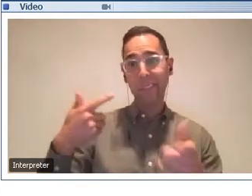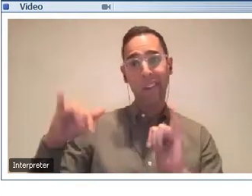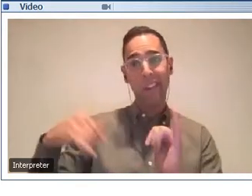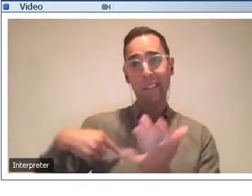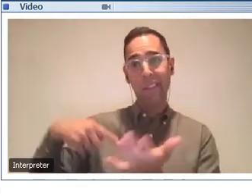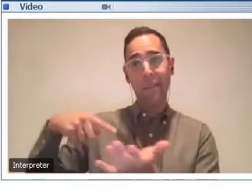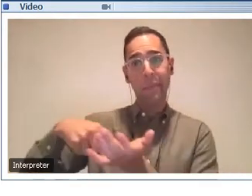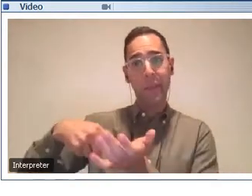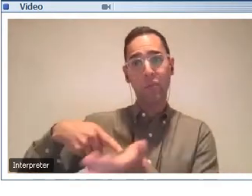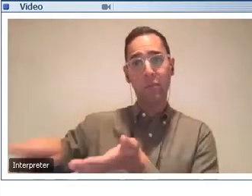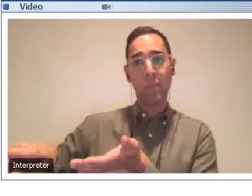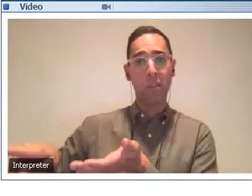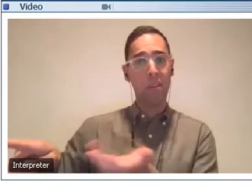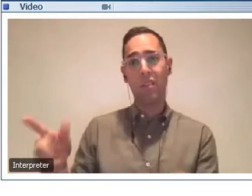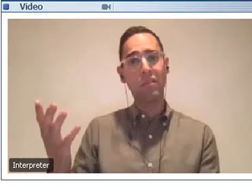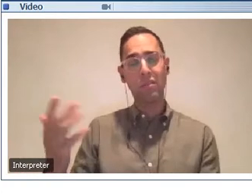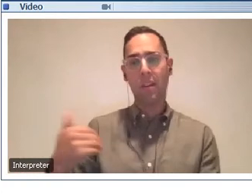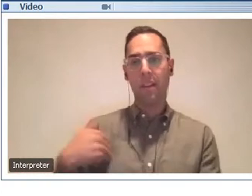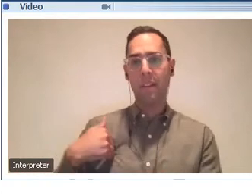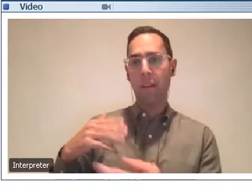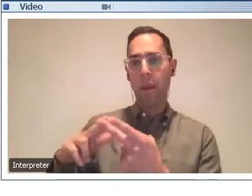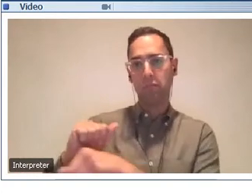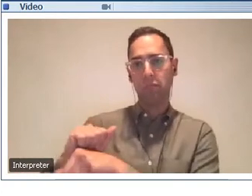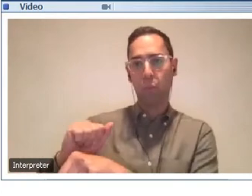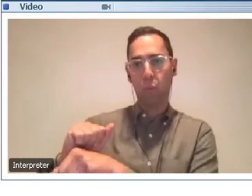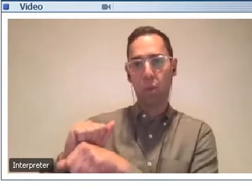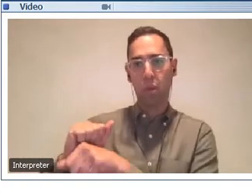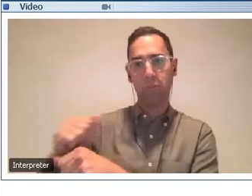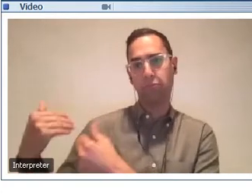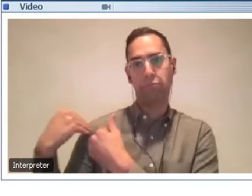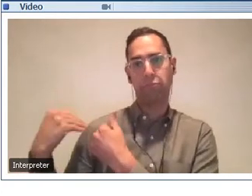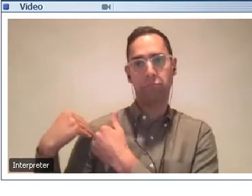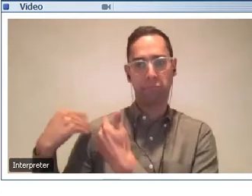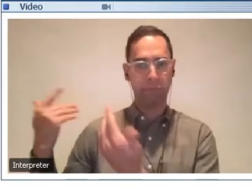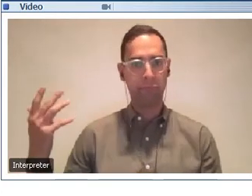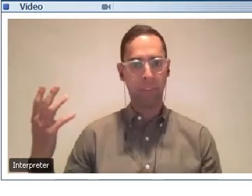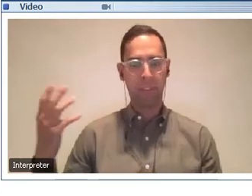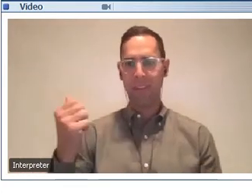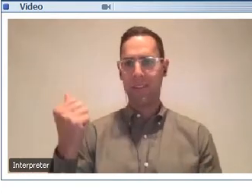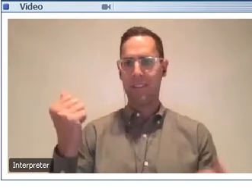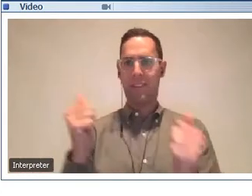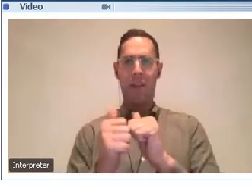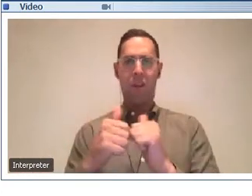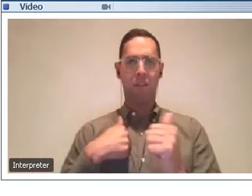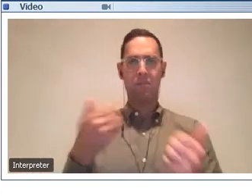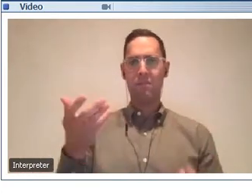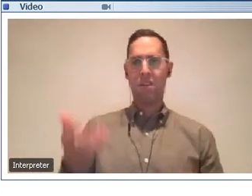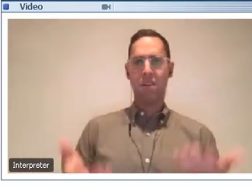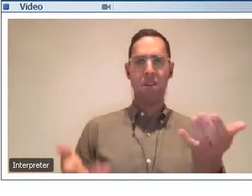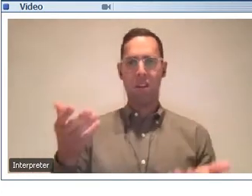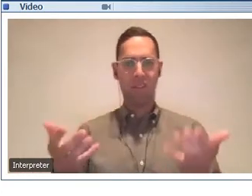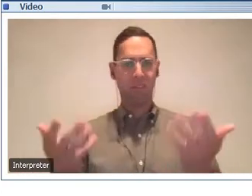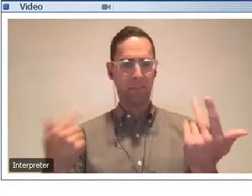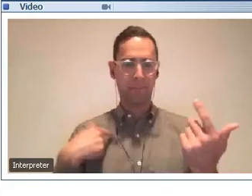responsibilities, and that was a lot to juggle, when at the time all I really wanted to do was to support my